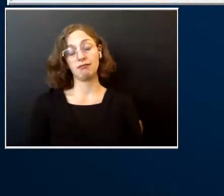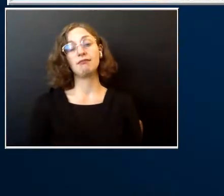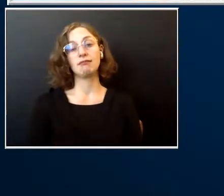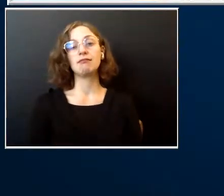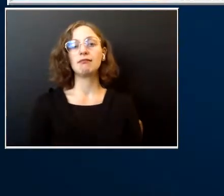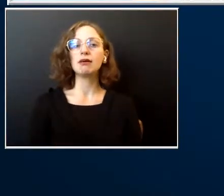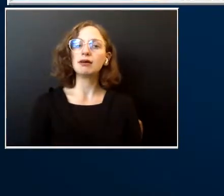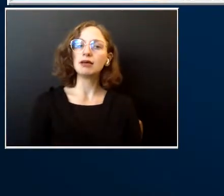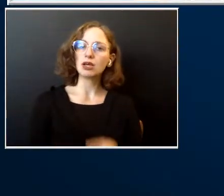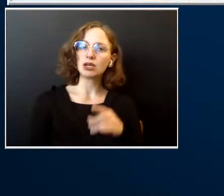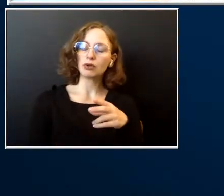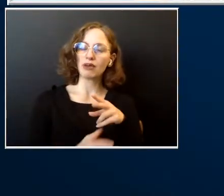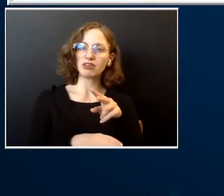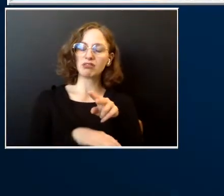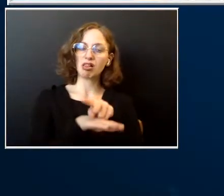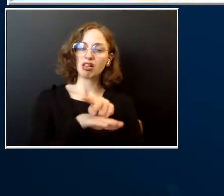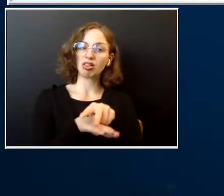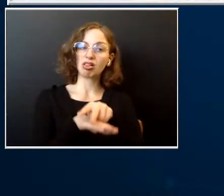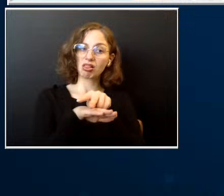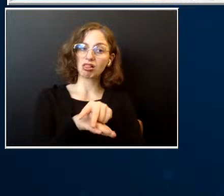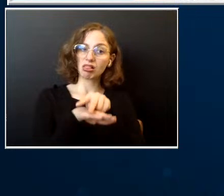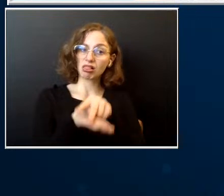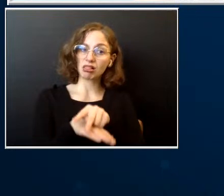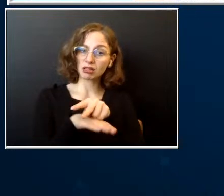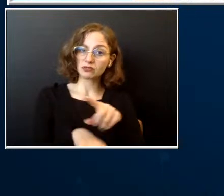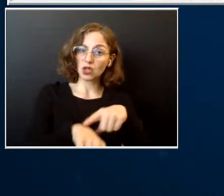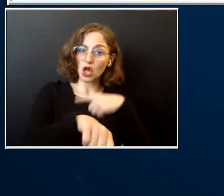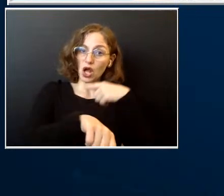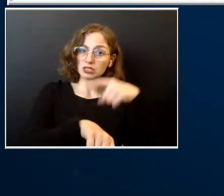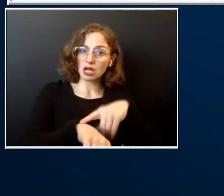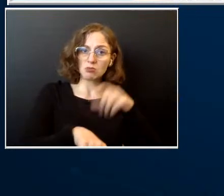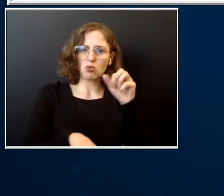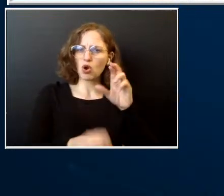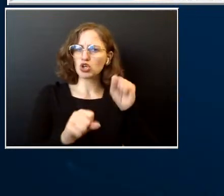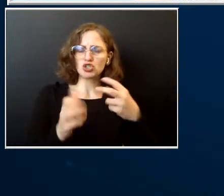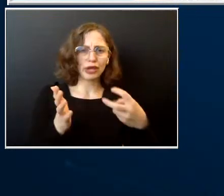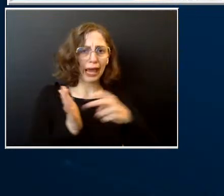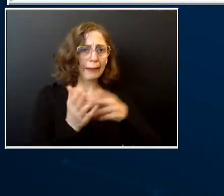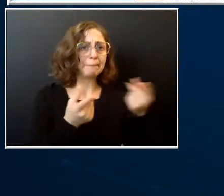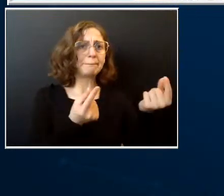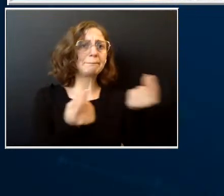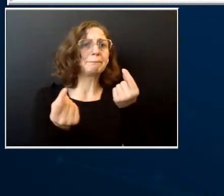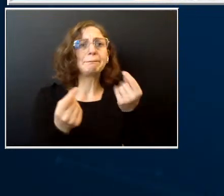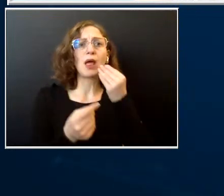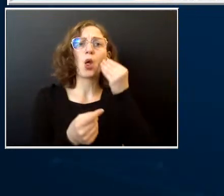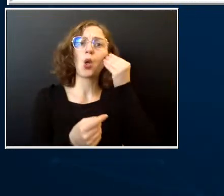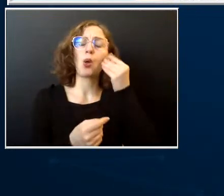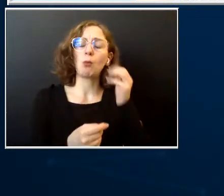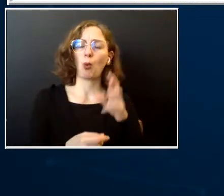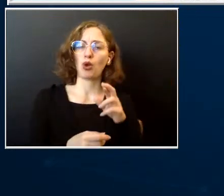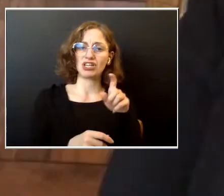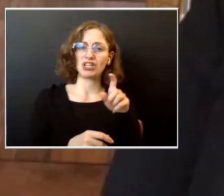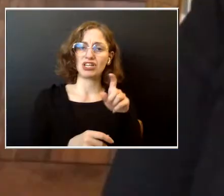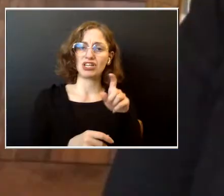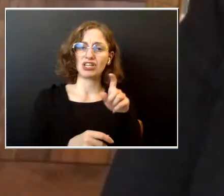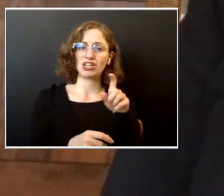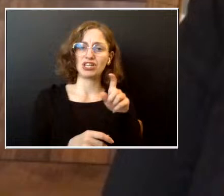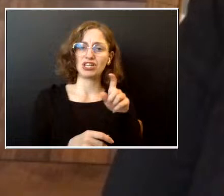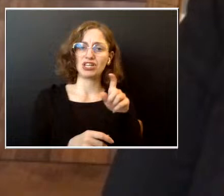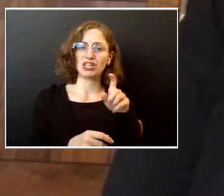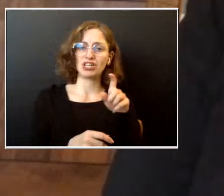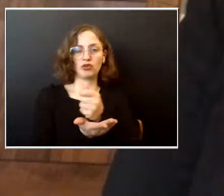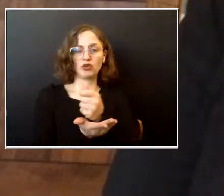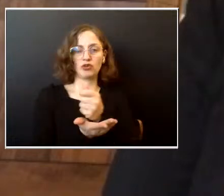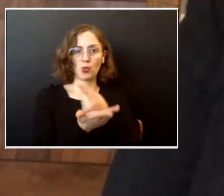for a long time? Could you get up and do things around the house, or was this you're in bed for a few weeks? I was